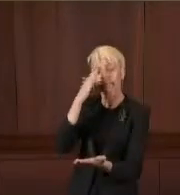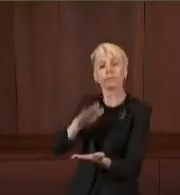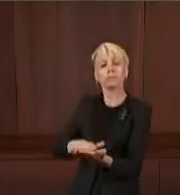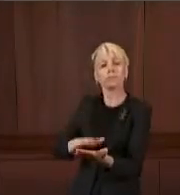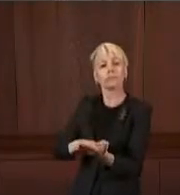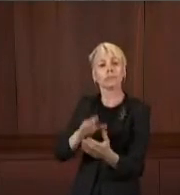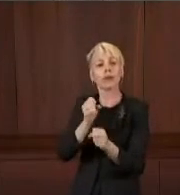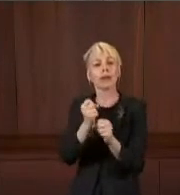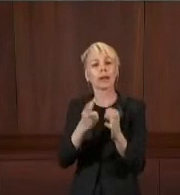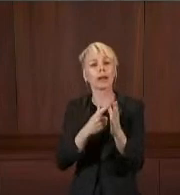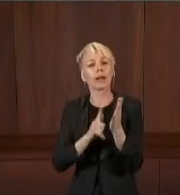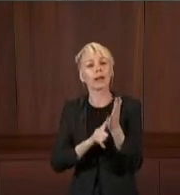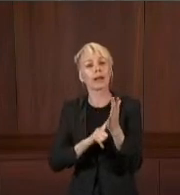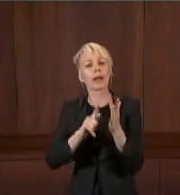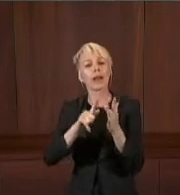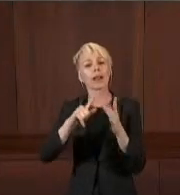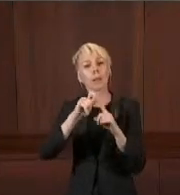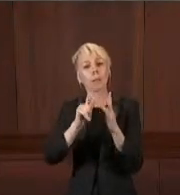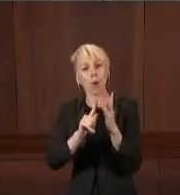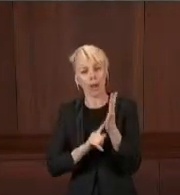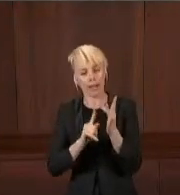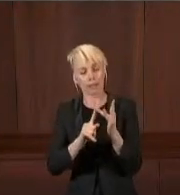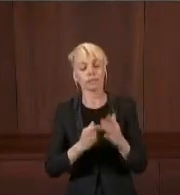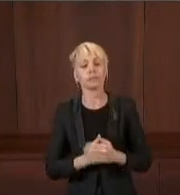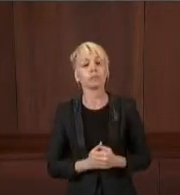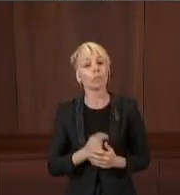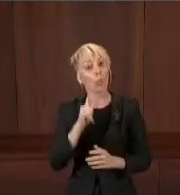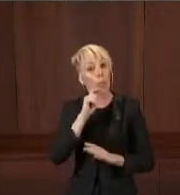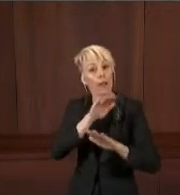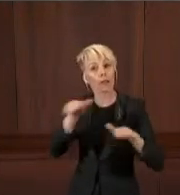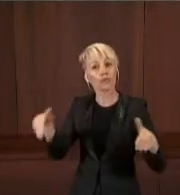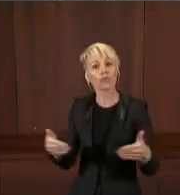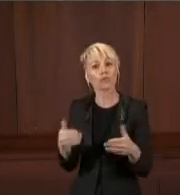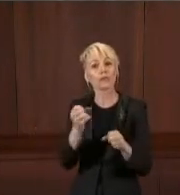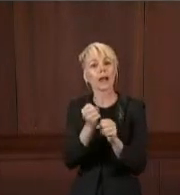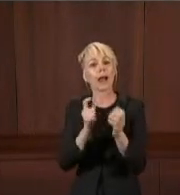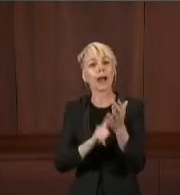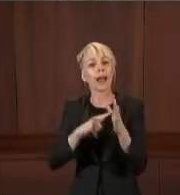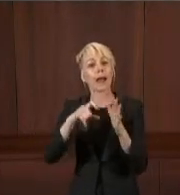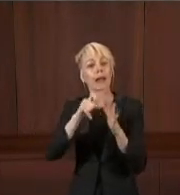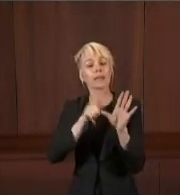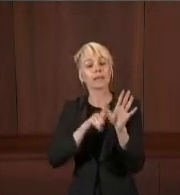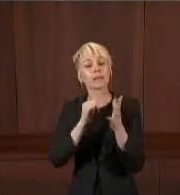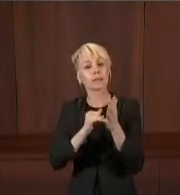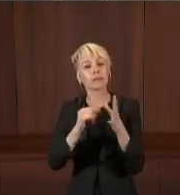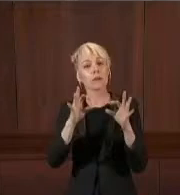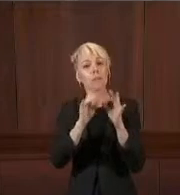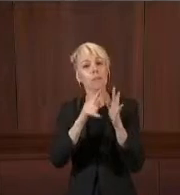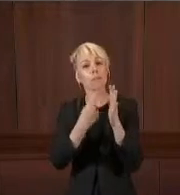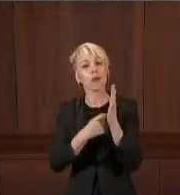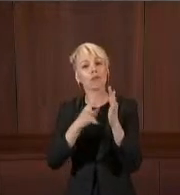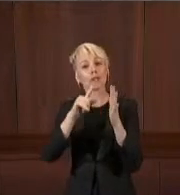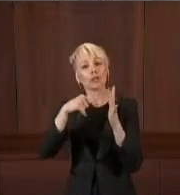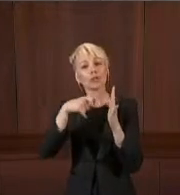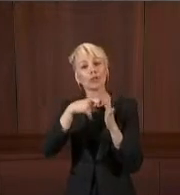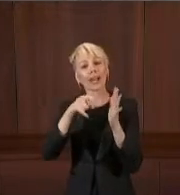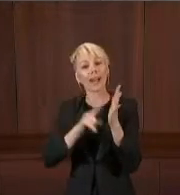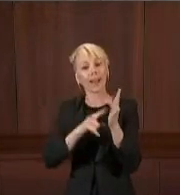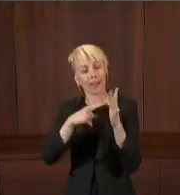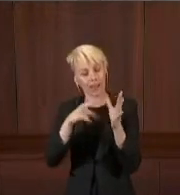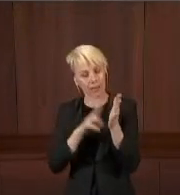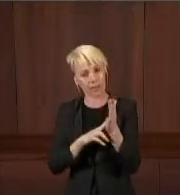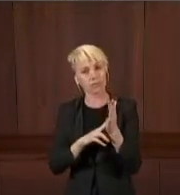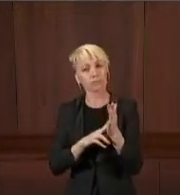1915. It is now my pleasure to introduce the Honourable Gladys Berejiklian, Premier of New South Wales, to deliver the